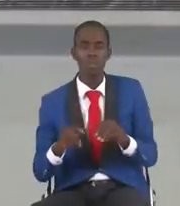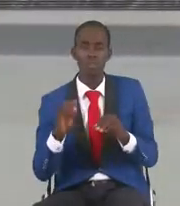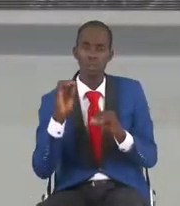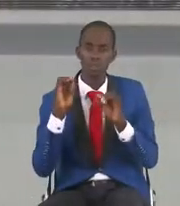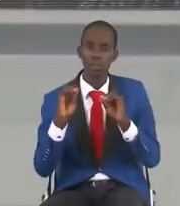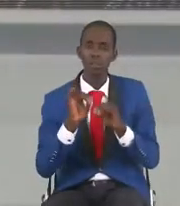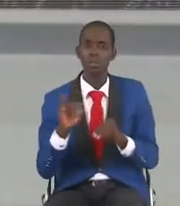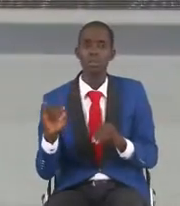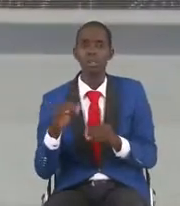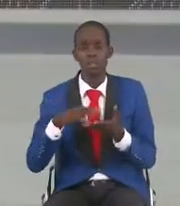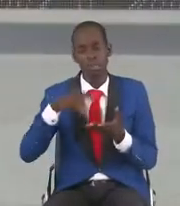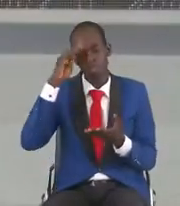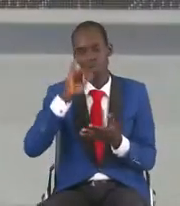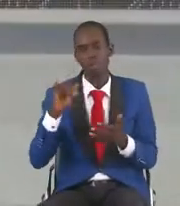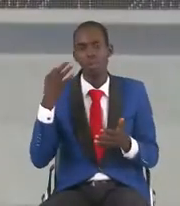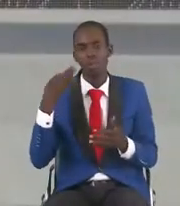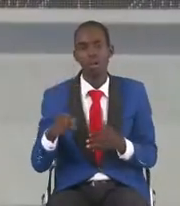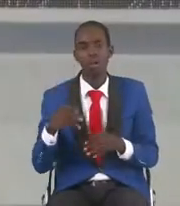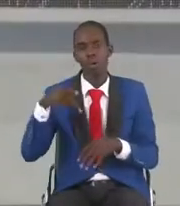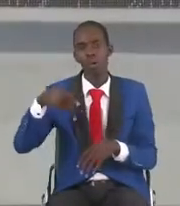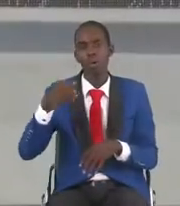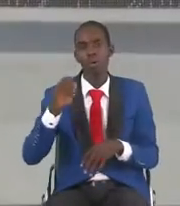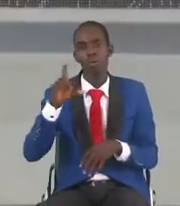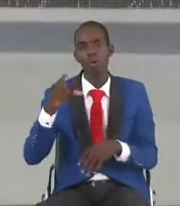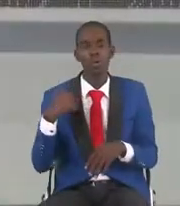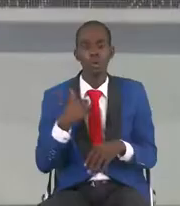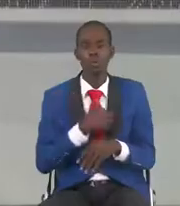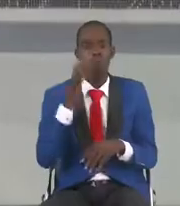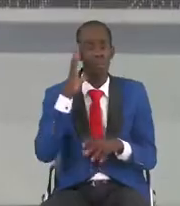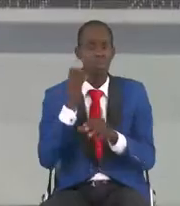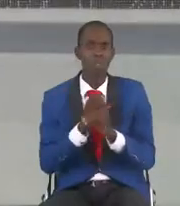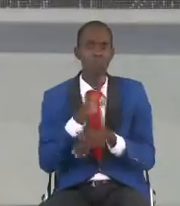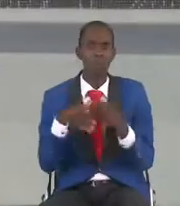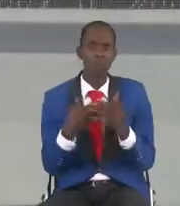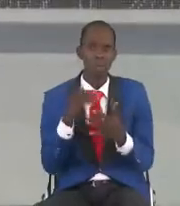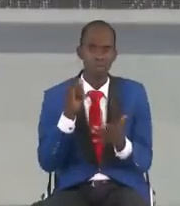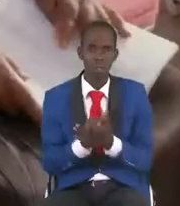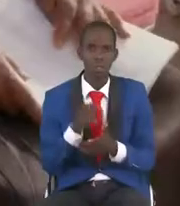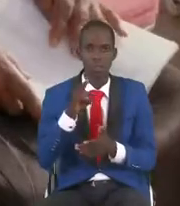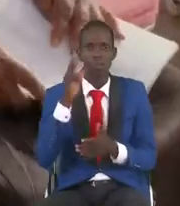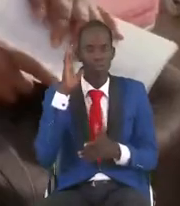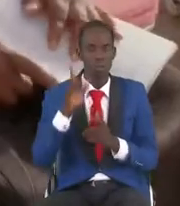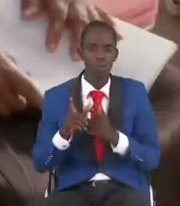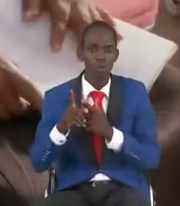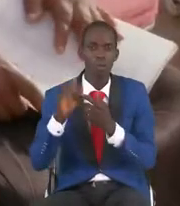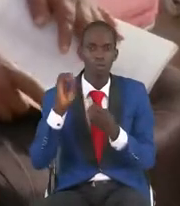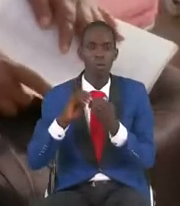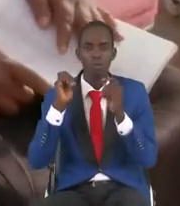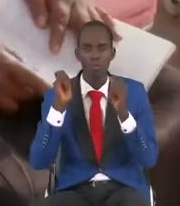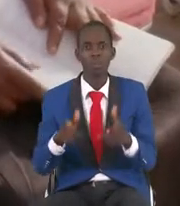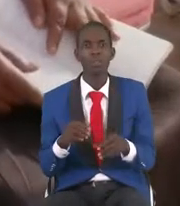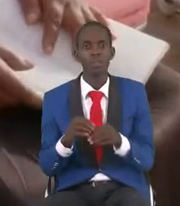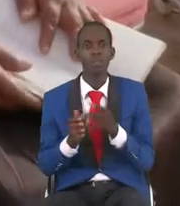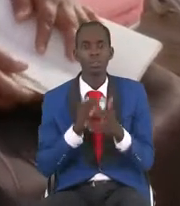of Paul the Apostle, we're going to get all that. I see you will run faster. Amen. I learned of